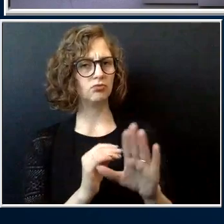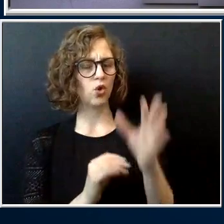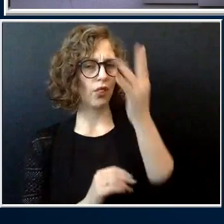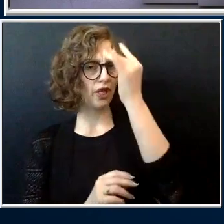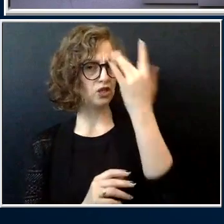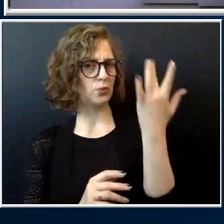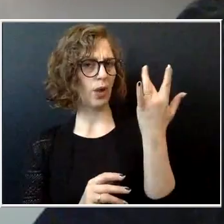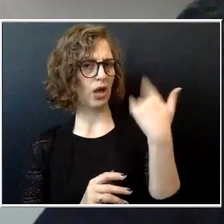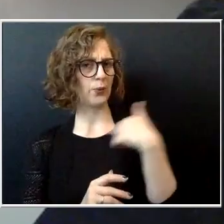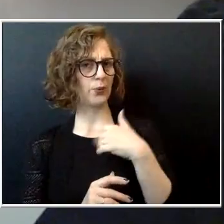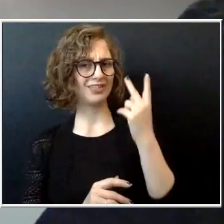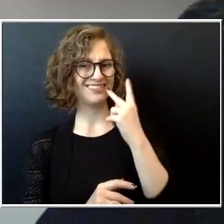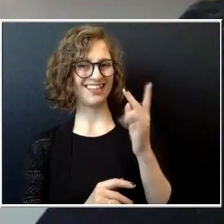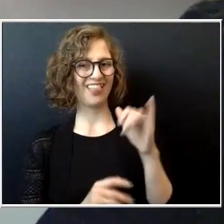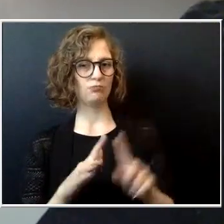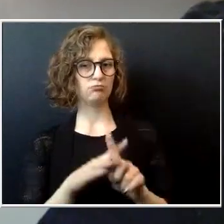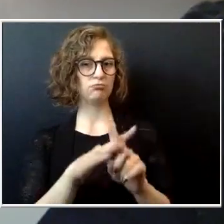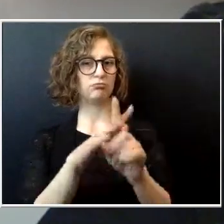younger folks?